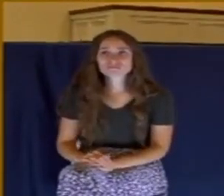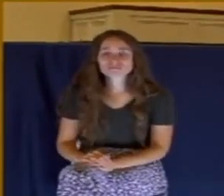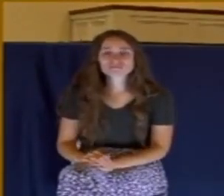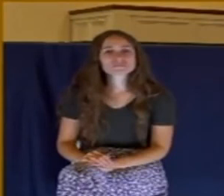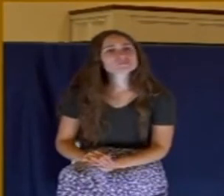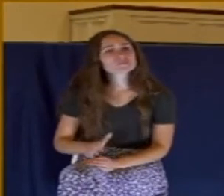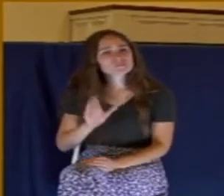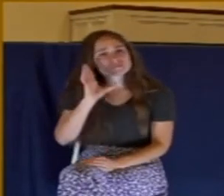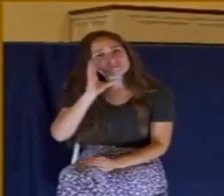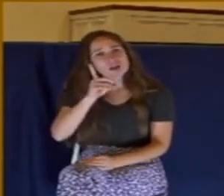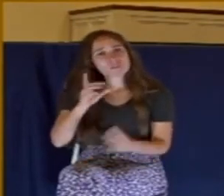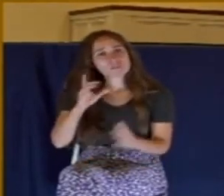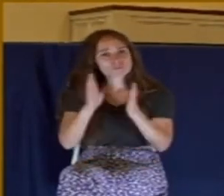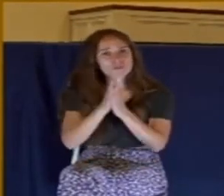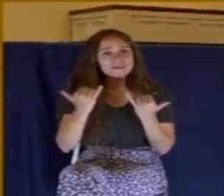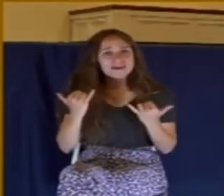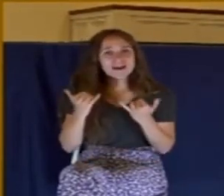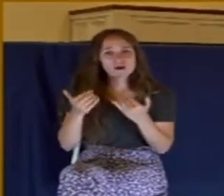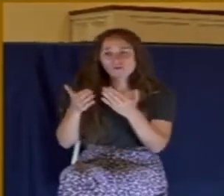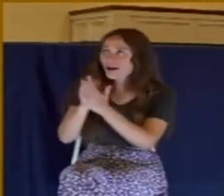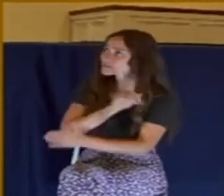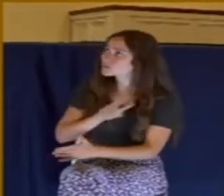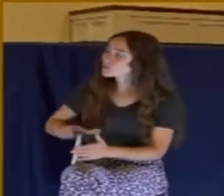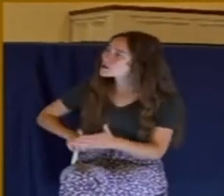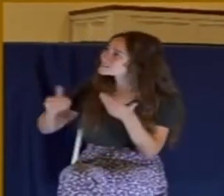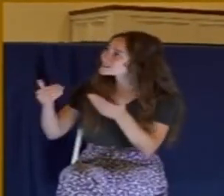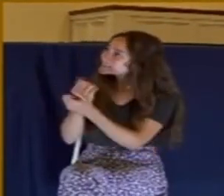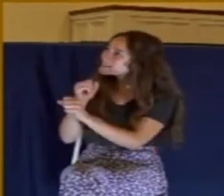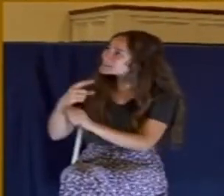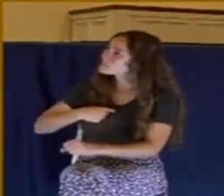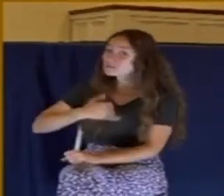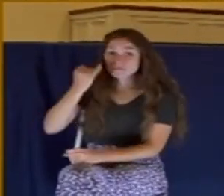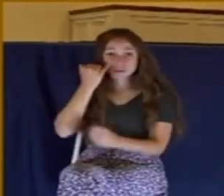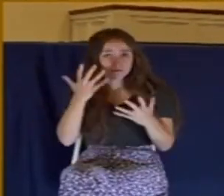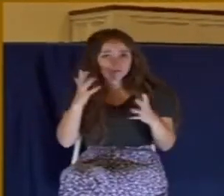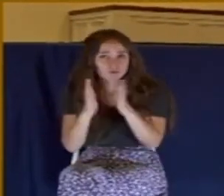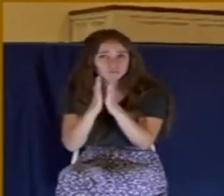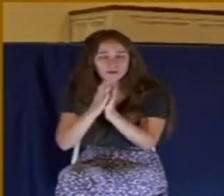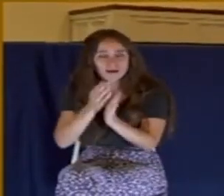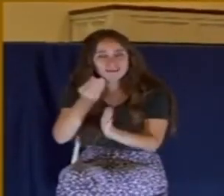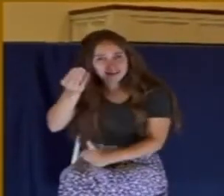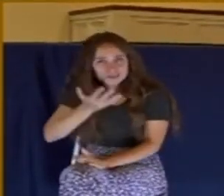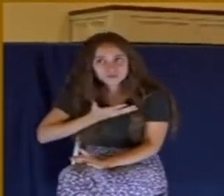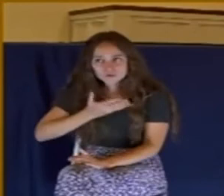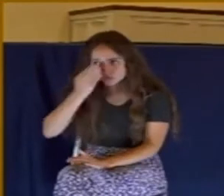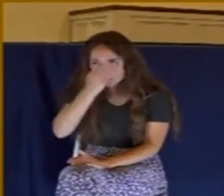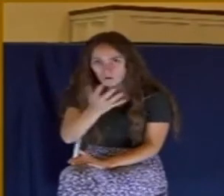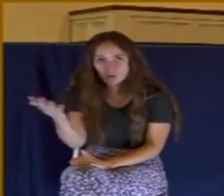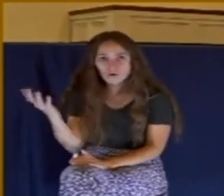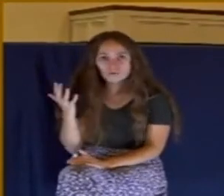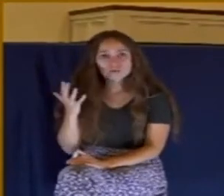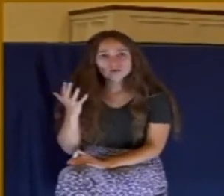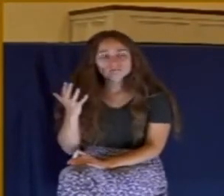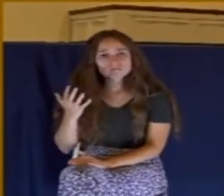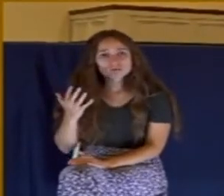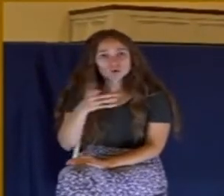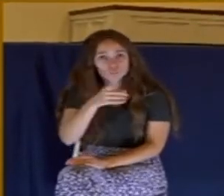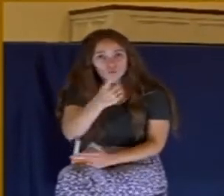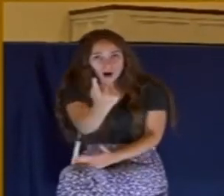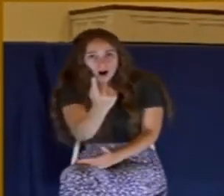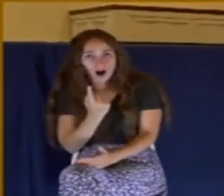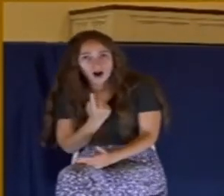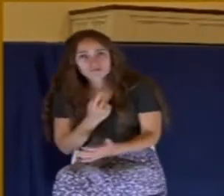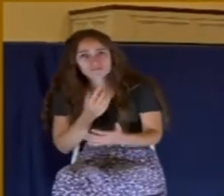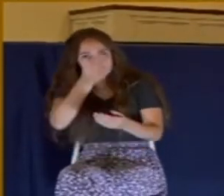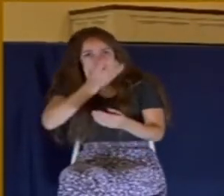And would you pray and ask God to do that? And if you've done that, would you let us know after the service? We're going to be here. You come, and we want to help you start out